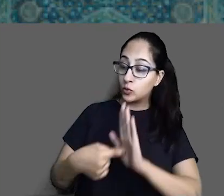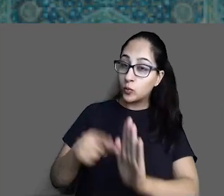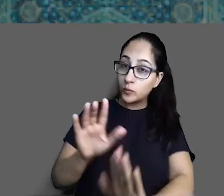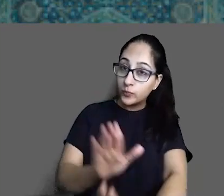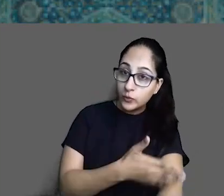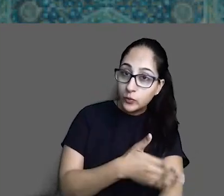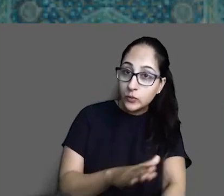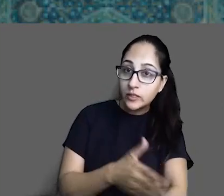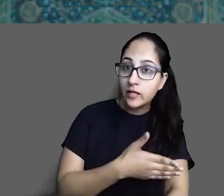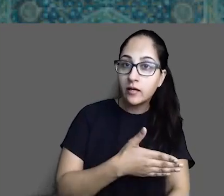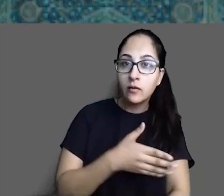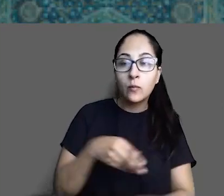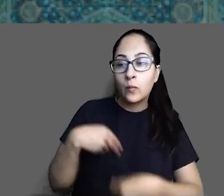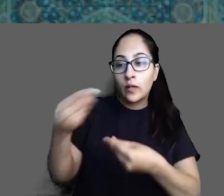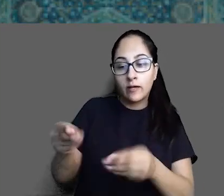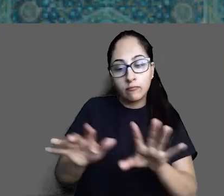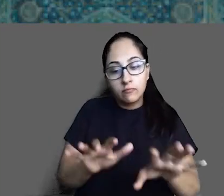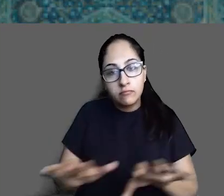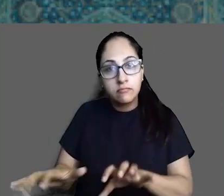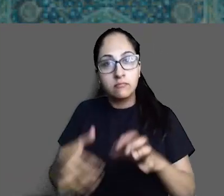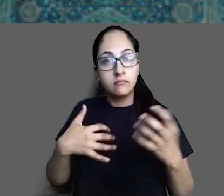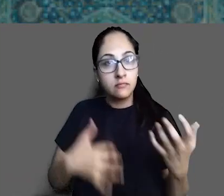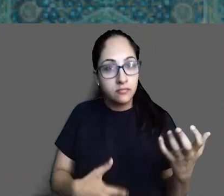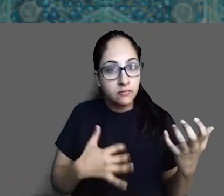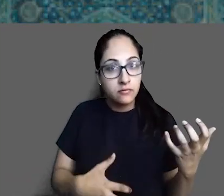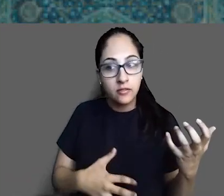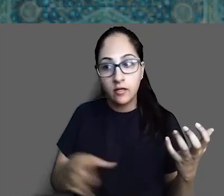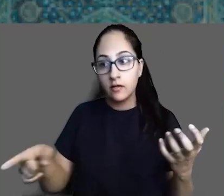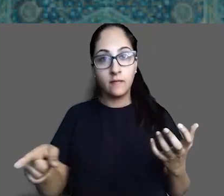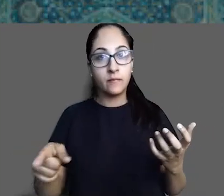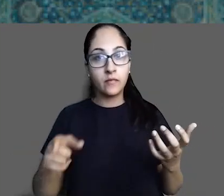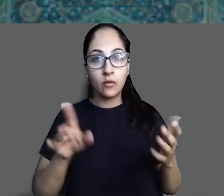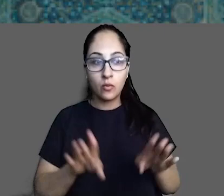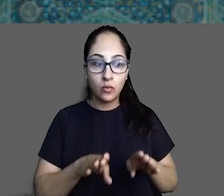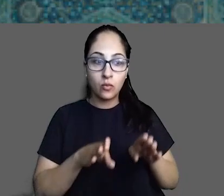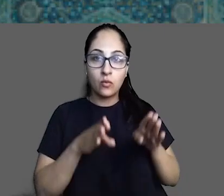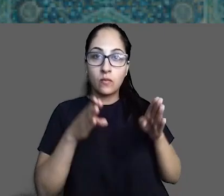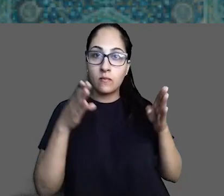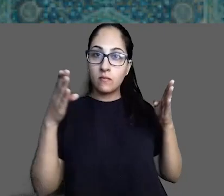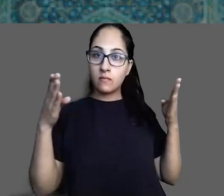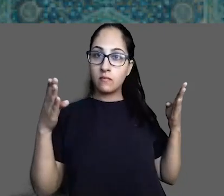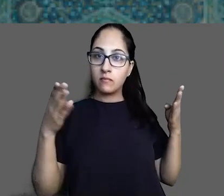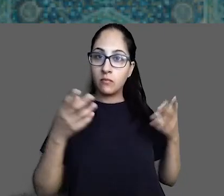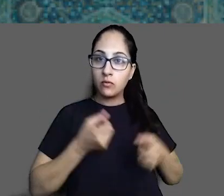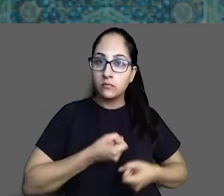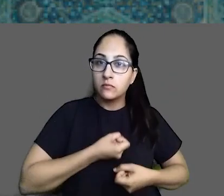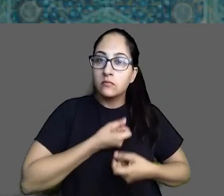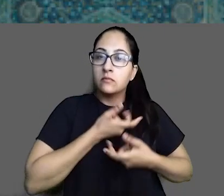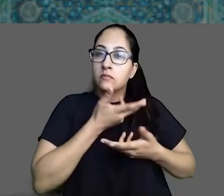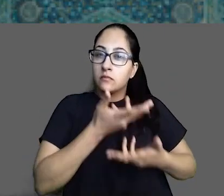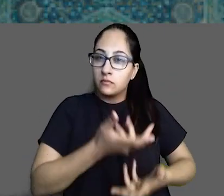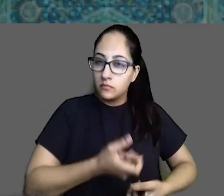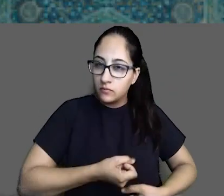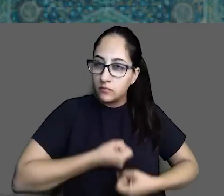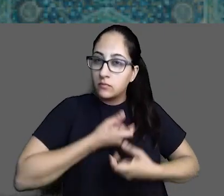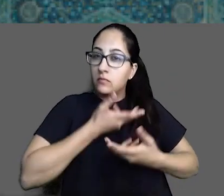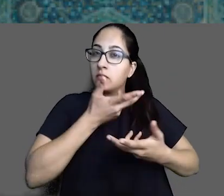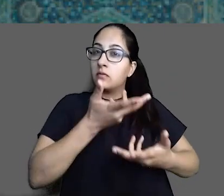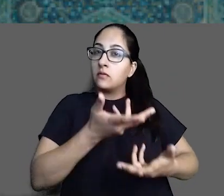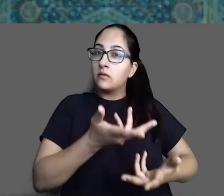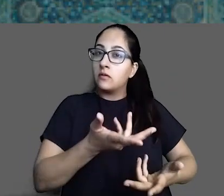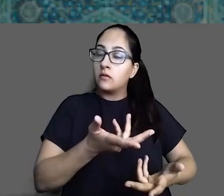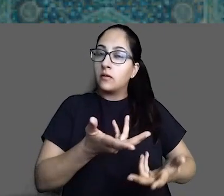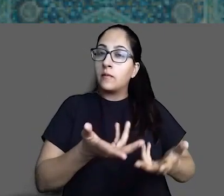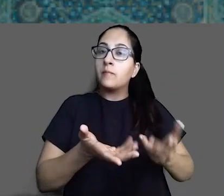somehow that difficult story comes out. And once it's out, it stops being a poison. It stops being something that controls the